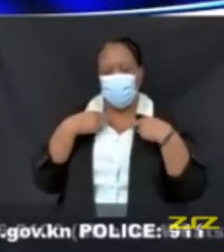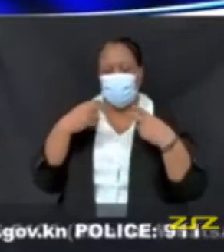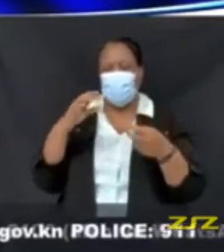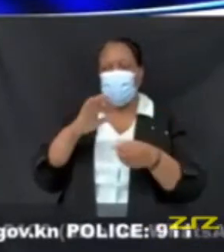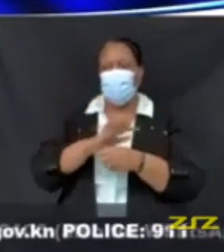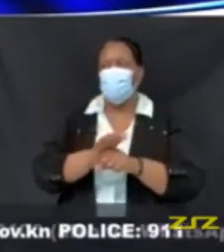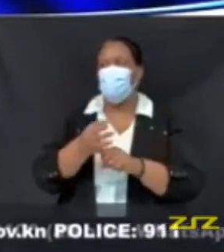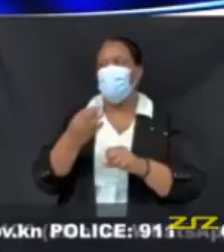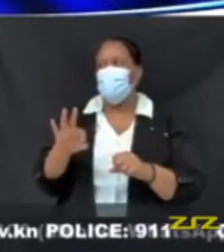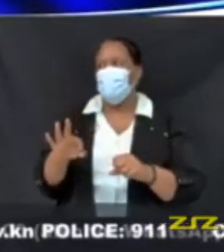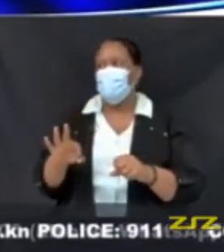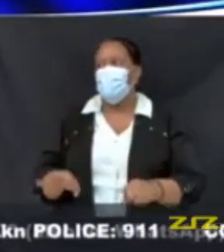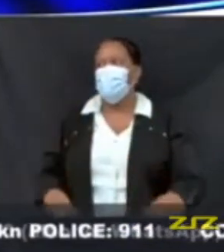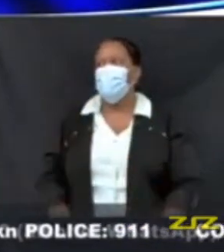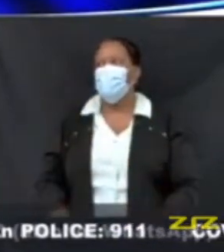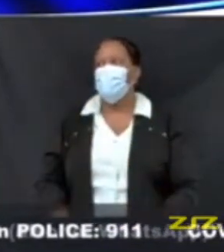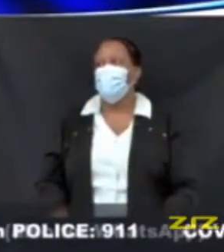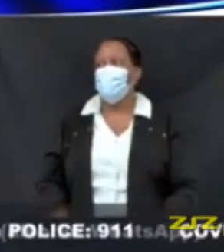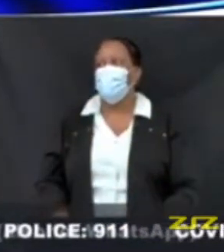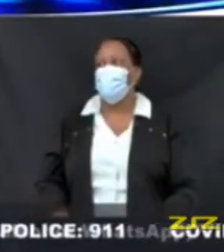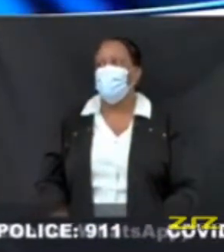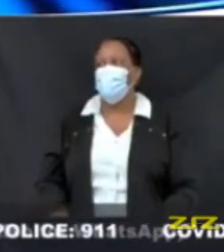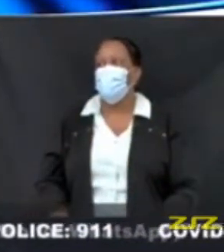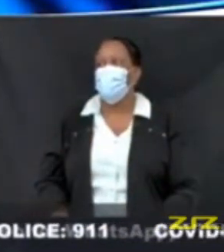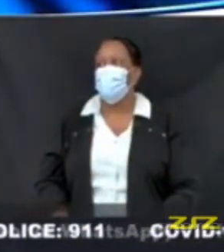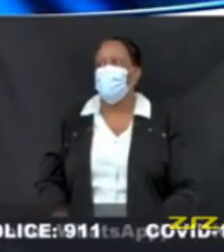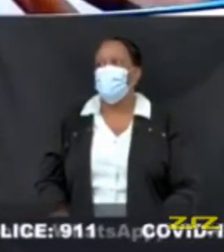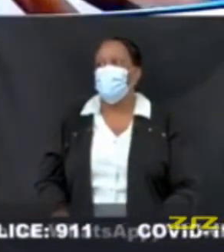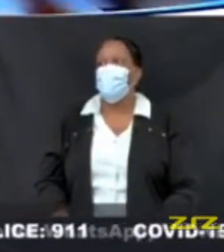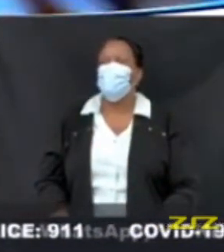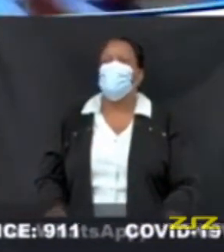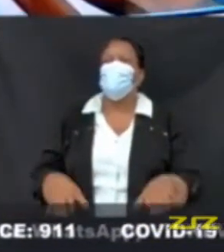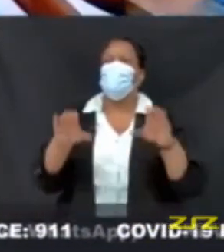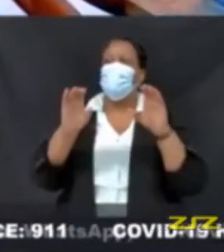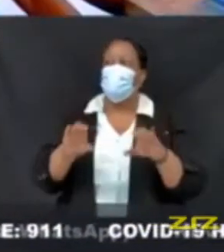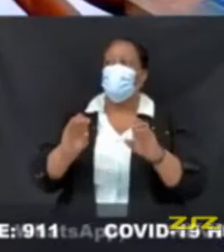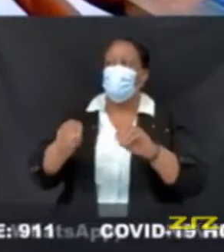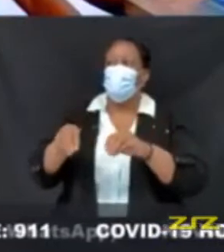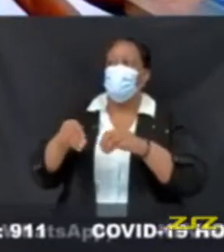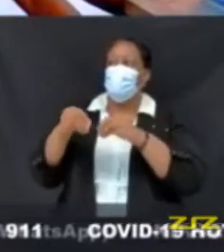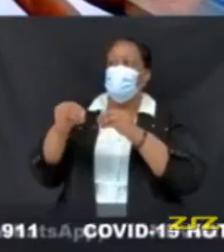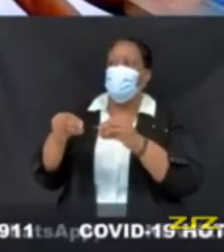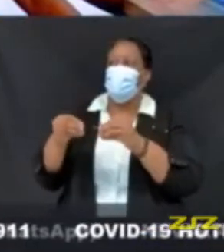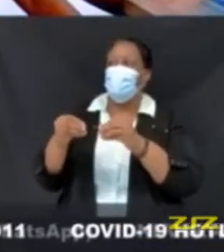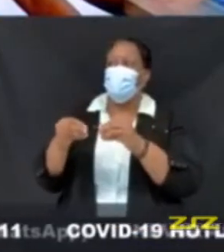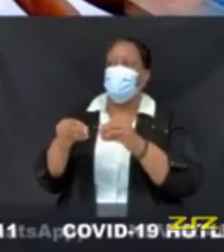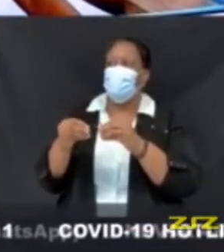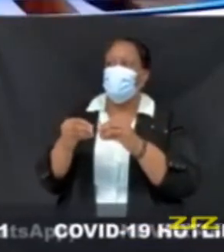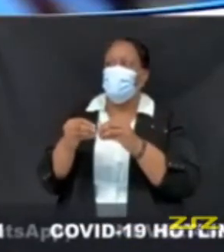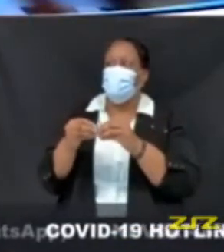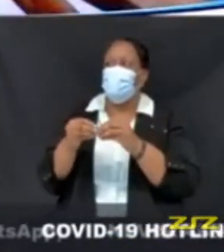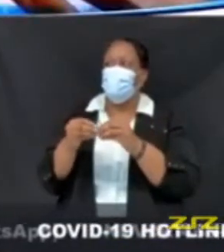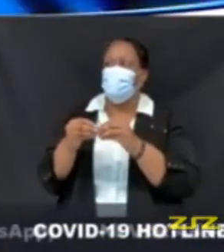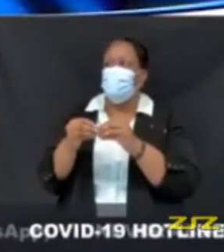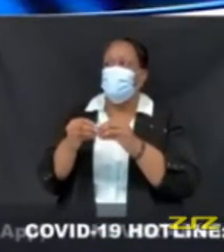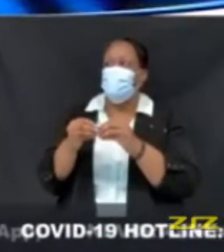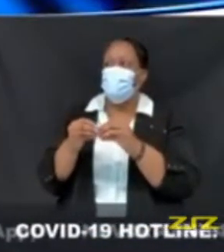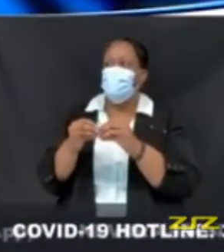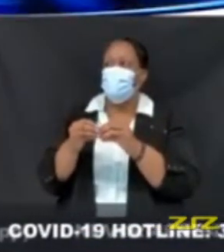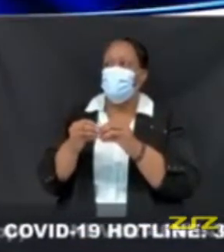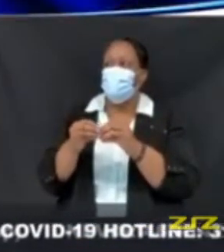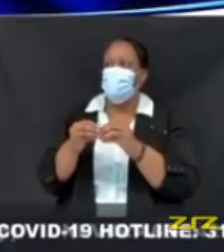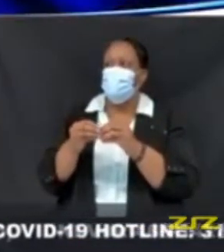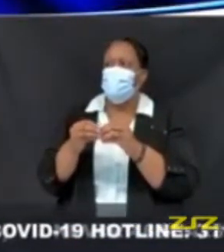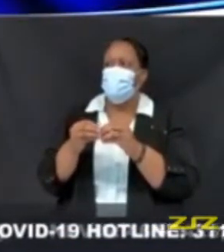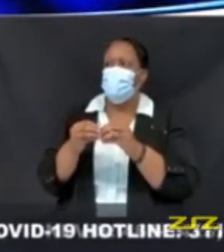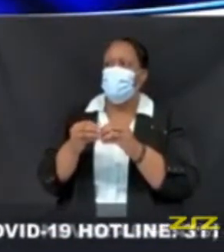And the third question is, could you provide an update on the number of COVID-19 patients that are